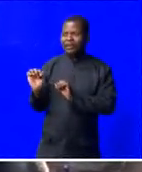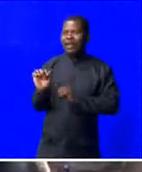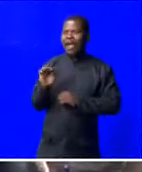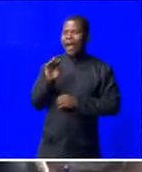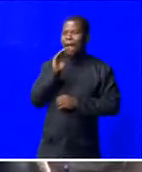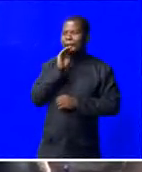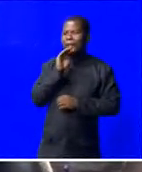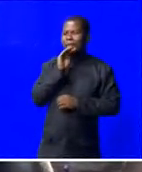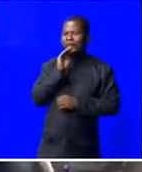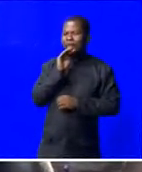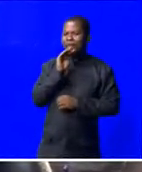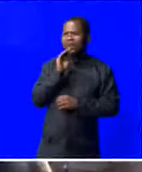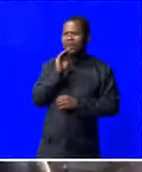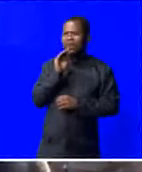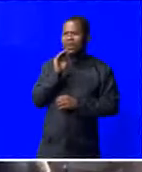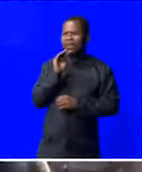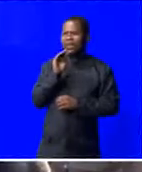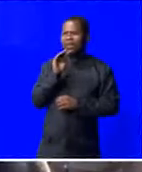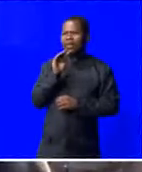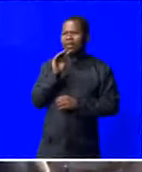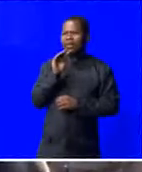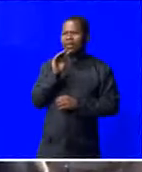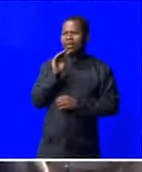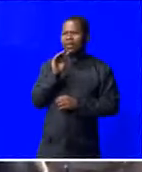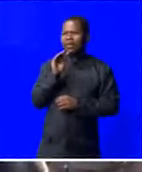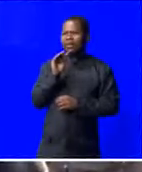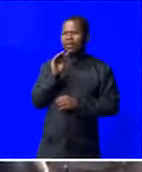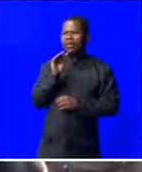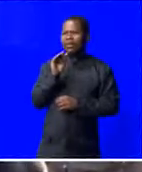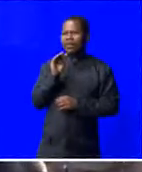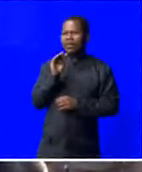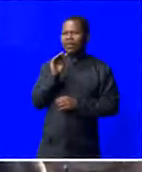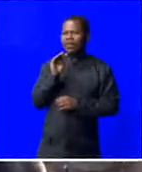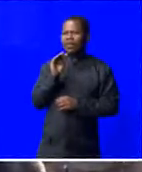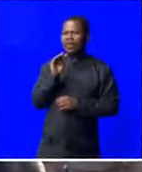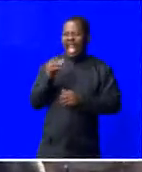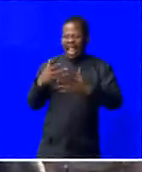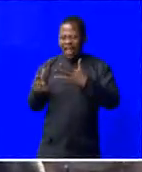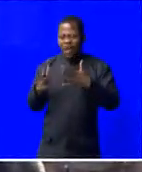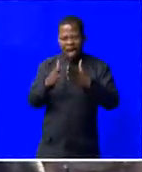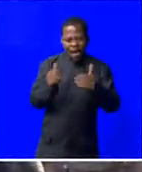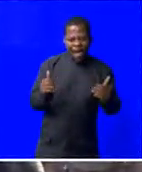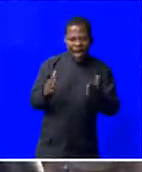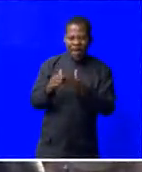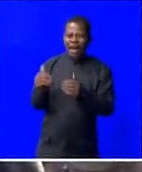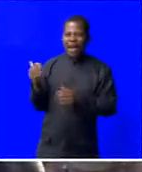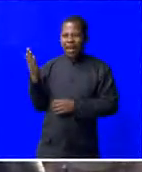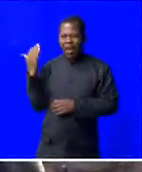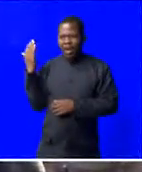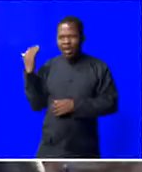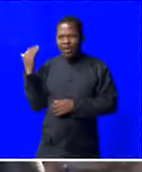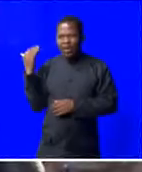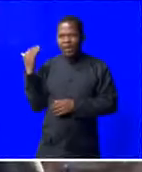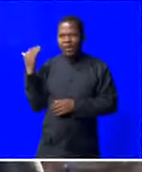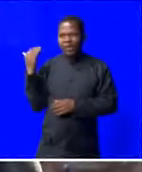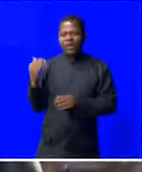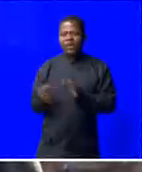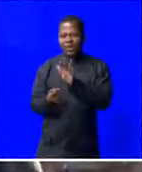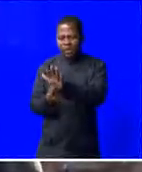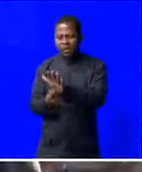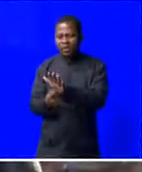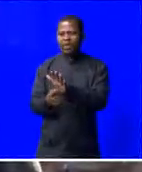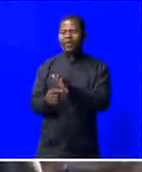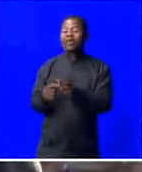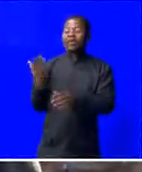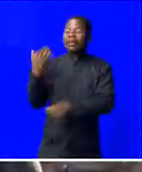address the crisis that has engulfed the country in the past. For an example, the unrest, the